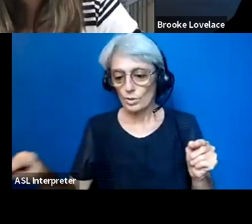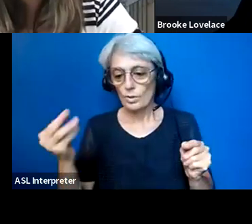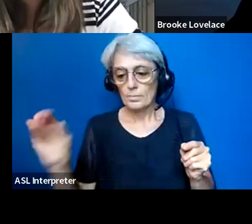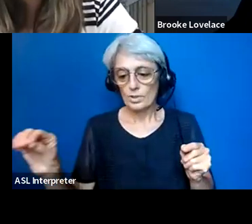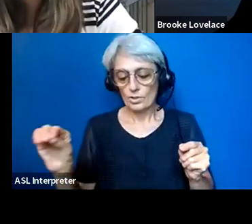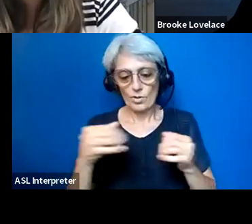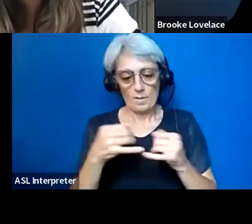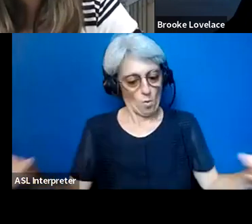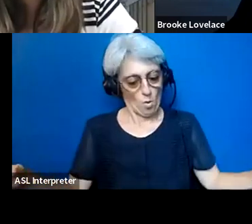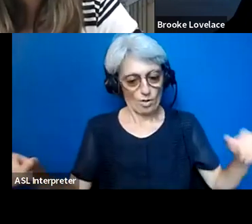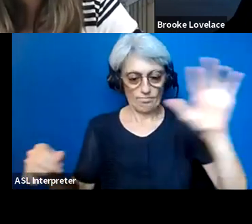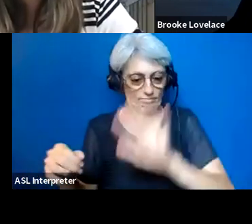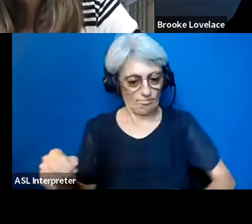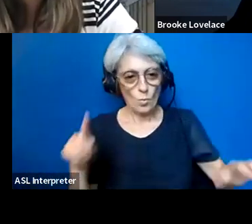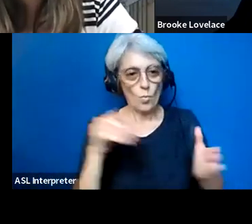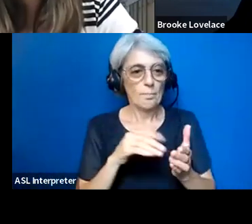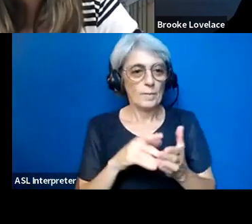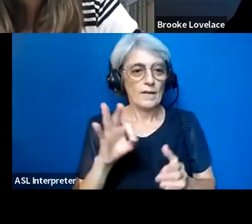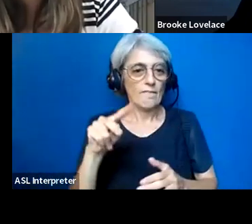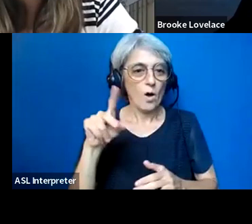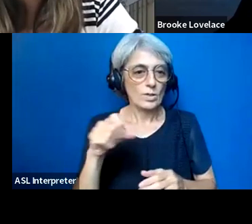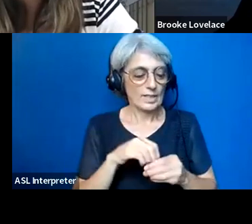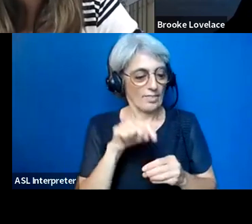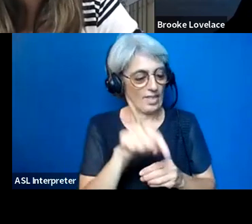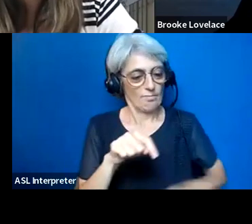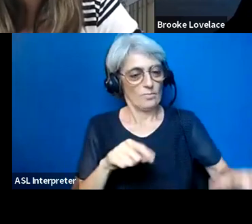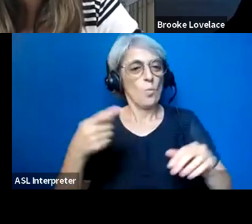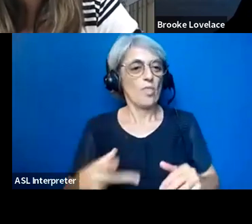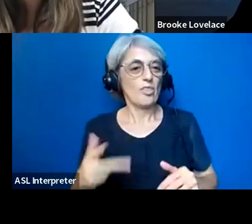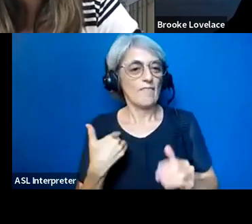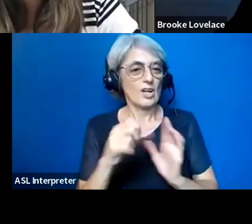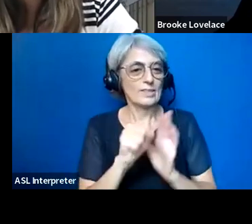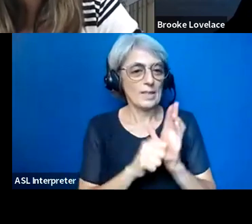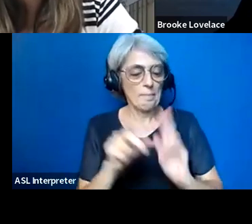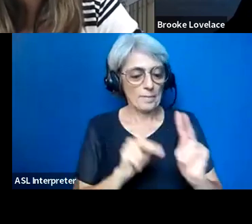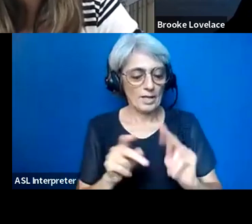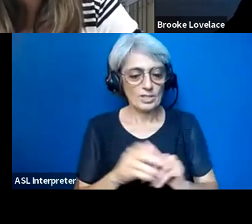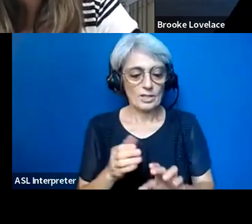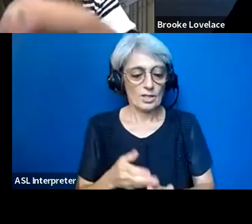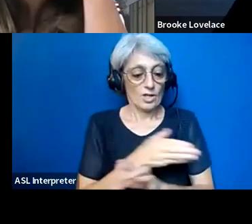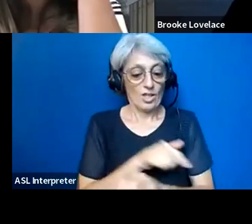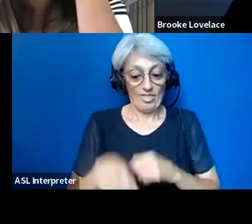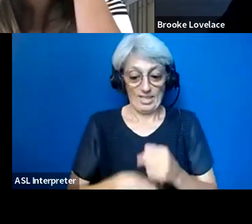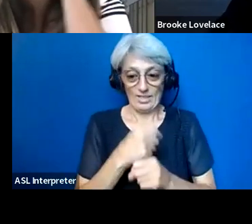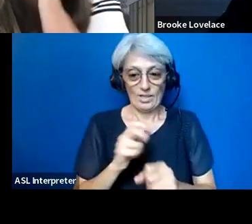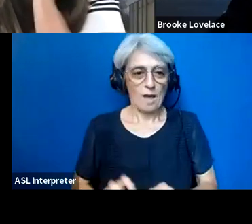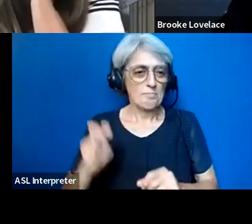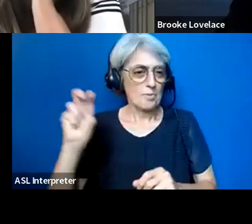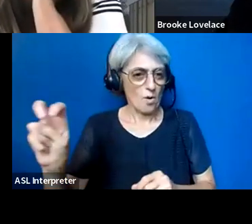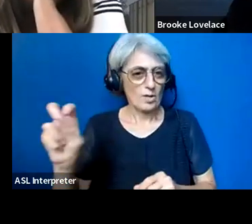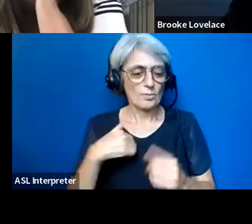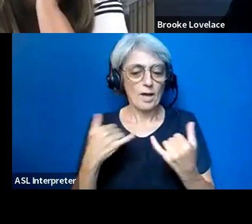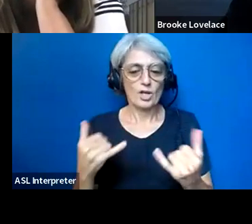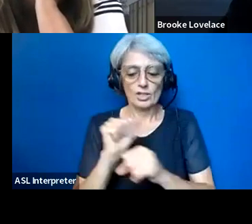million folks in there, so about a third of our state's population. And then earlier this year was promoted to my current role. So